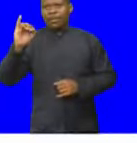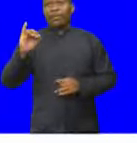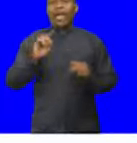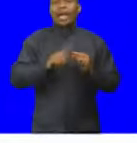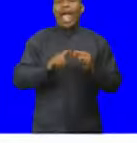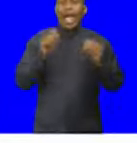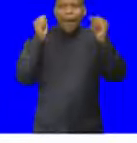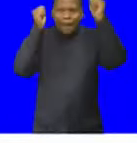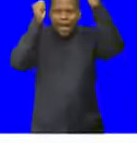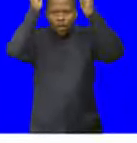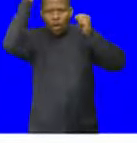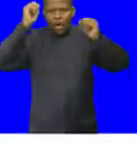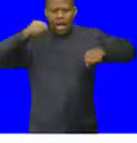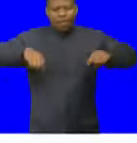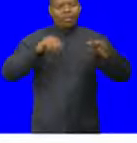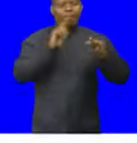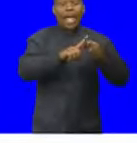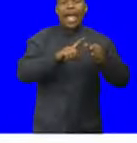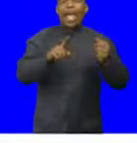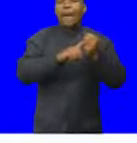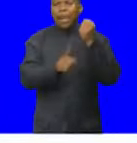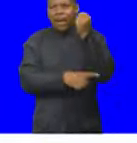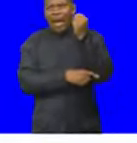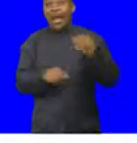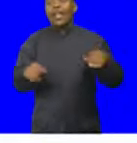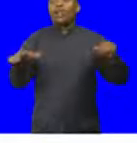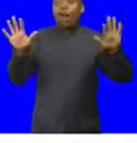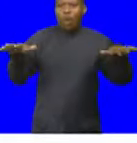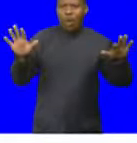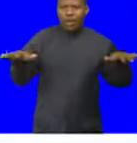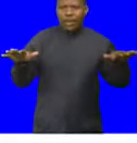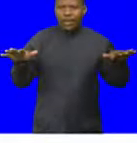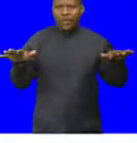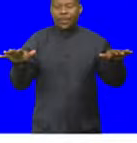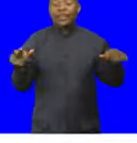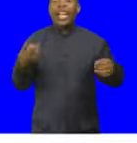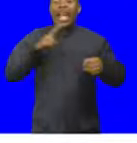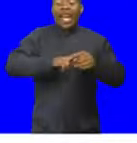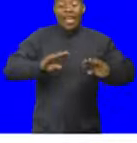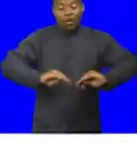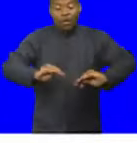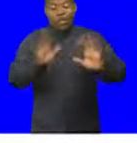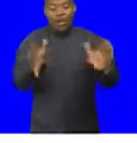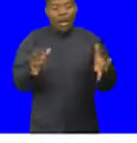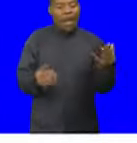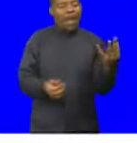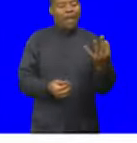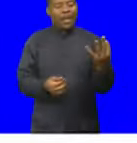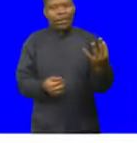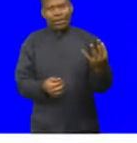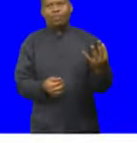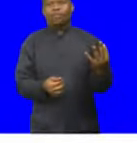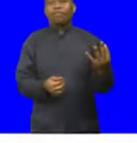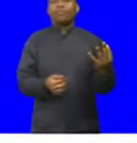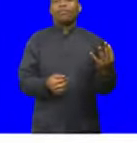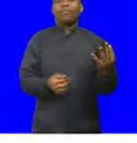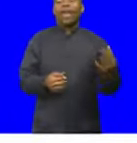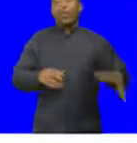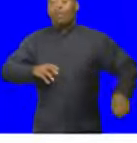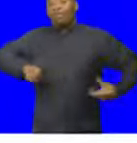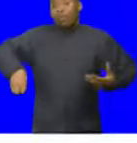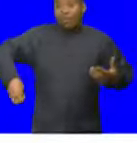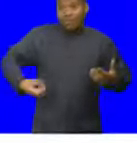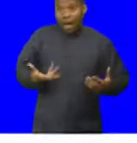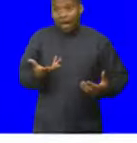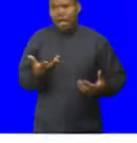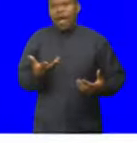Buffaloes lesenzaweni yesibili kanye ne-Mbabane Solos lesenzaweni yesithathu. Baceceshi balamaqembu lamathathu kukhona-ke labakushoko